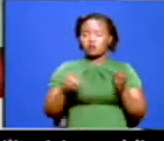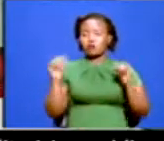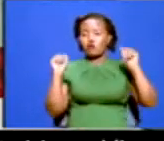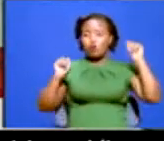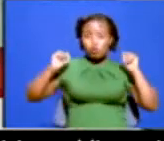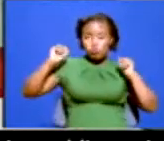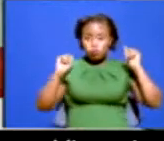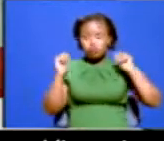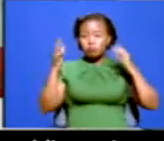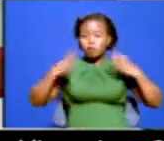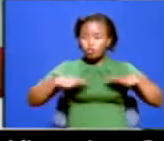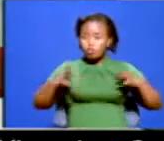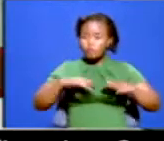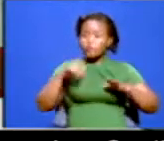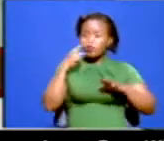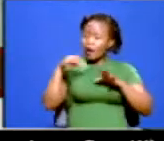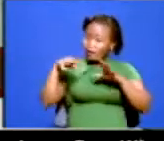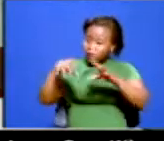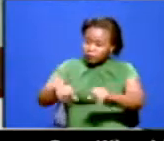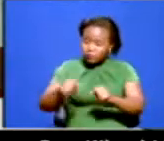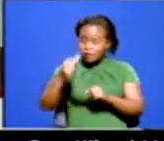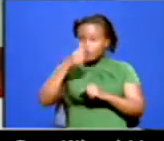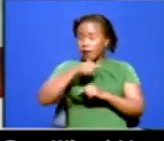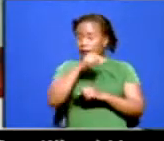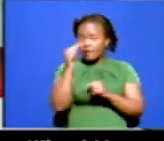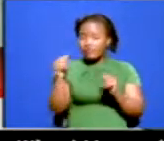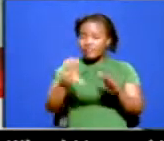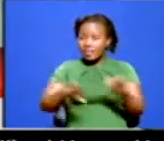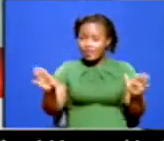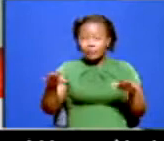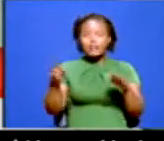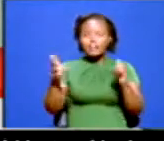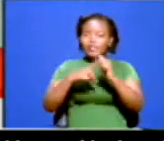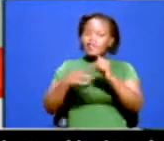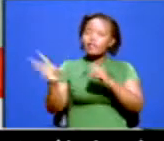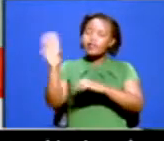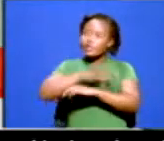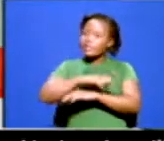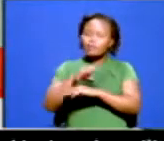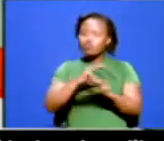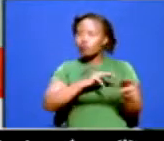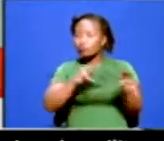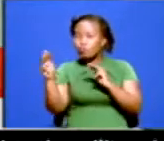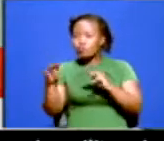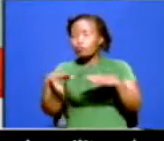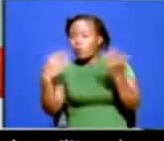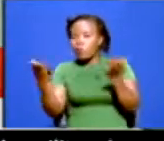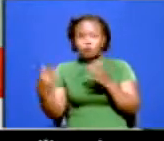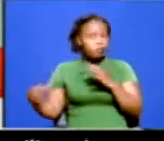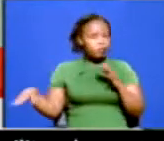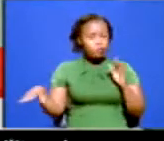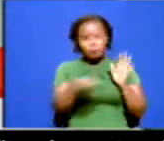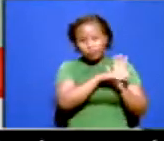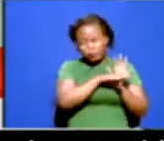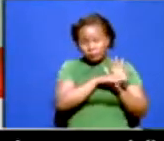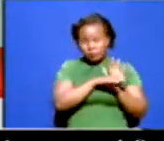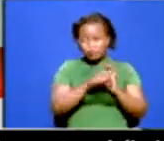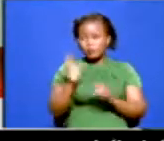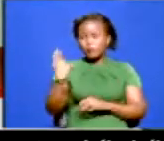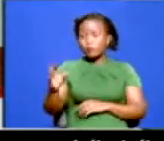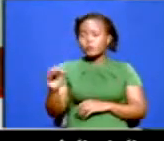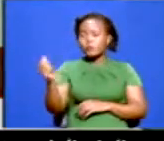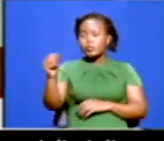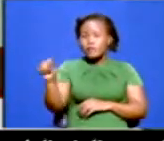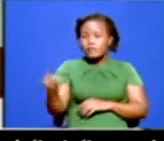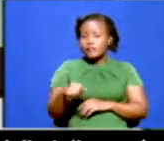Ranches in Laikipia County, 7 days to leave or face forceful eviction. Interior Cabinet Secretary Dr. Fred Matiang'i, who has toured